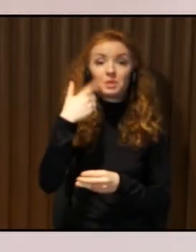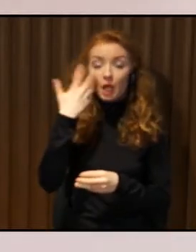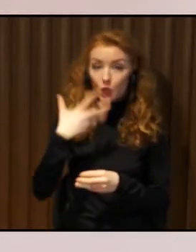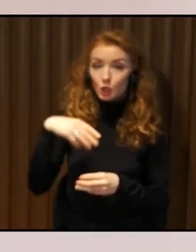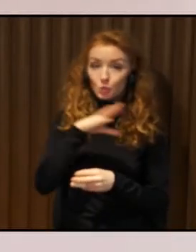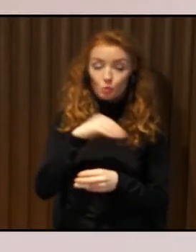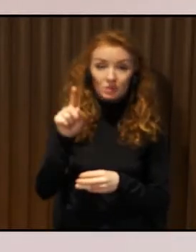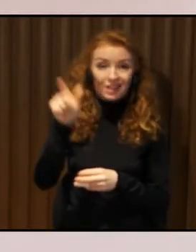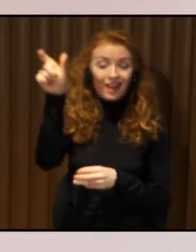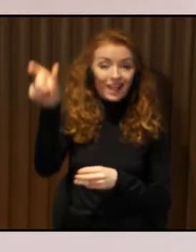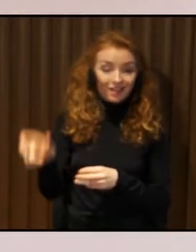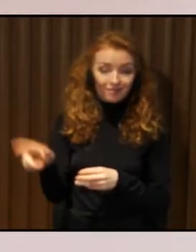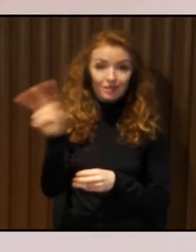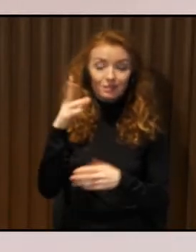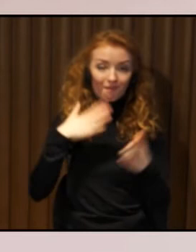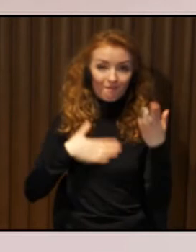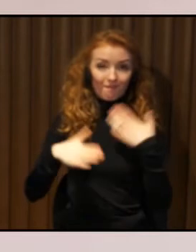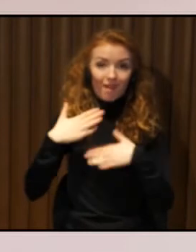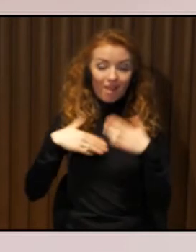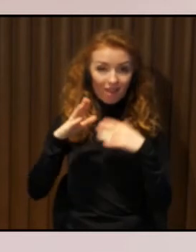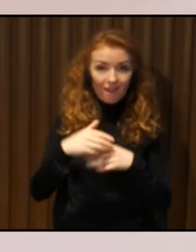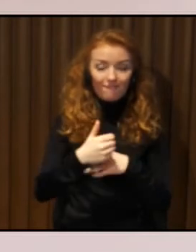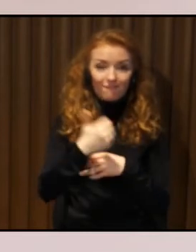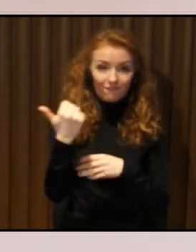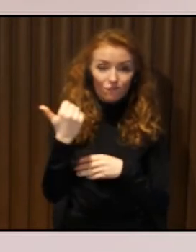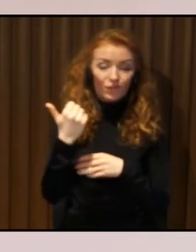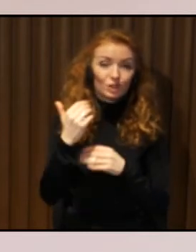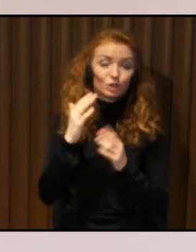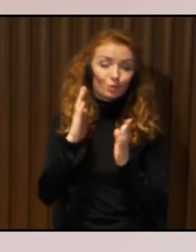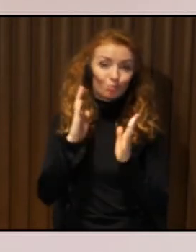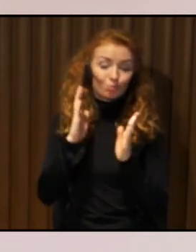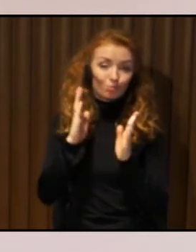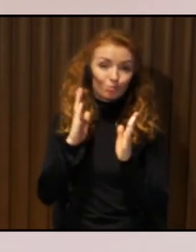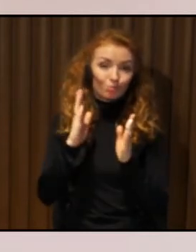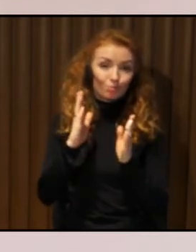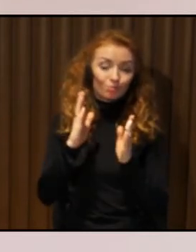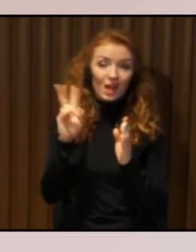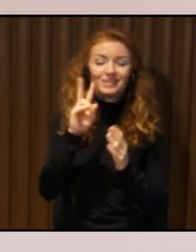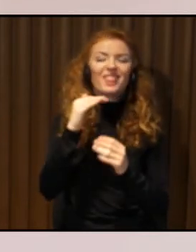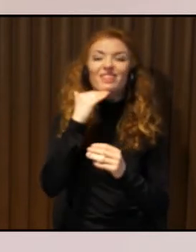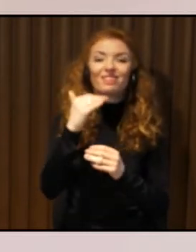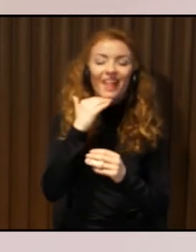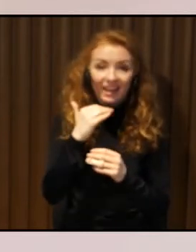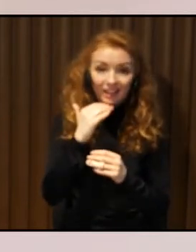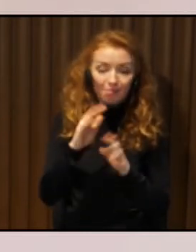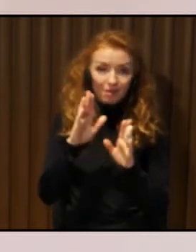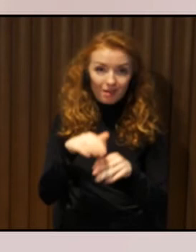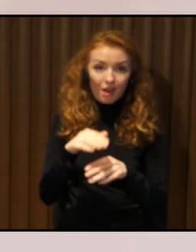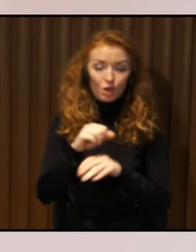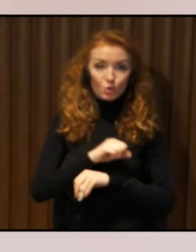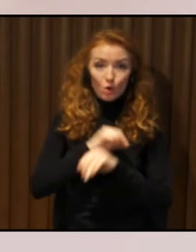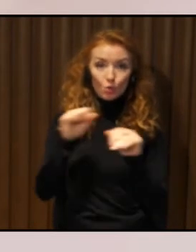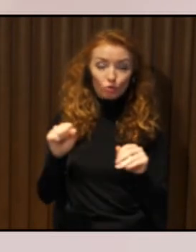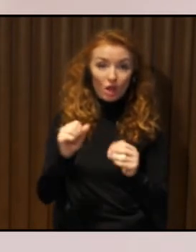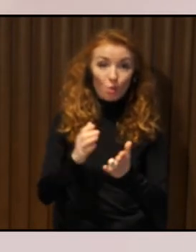accessible, it's very easy. We smile and say goodbye. Mm-hmm. But when somebody wants to be accessible, there's a question what accessibility